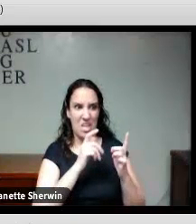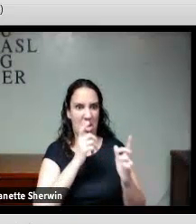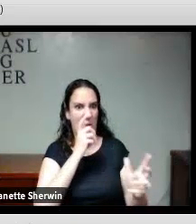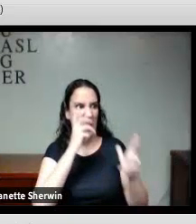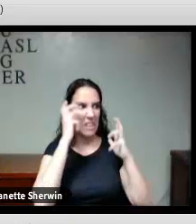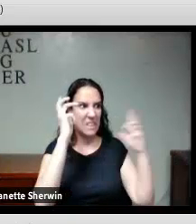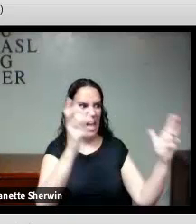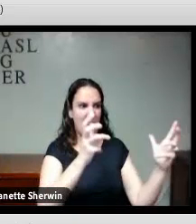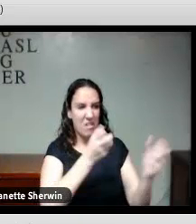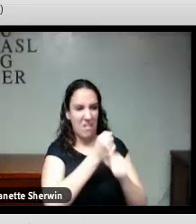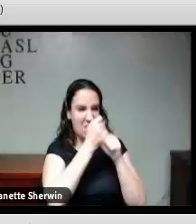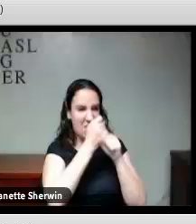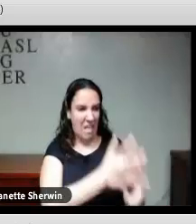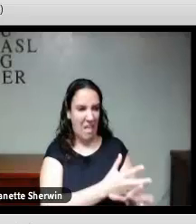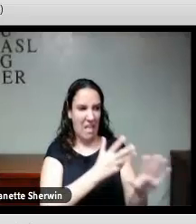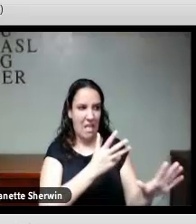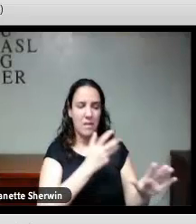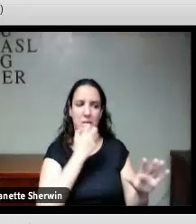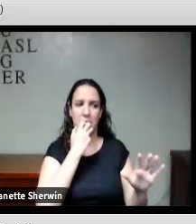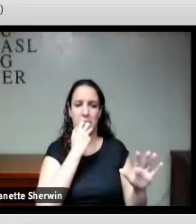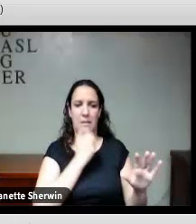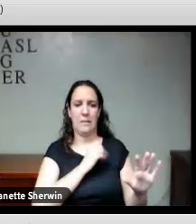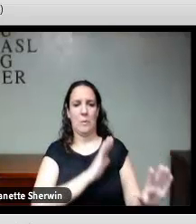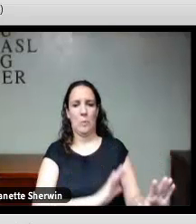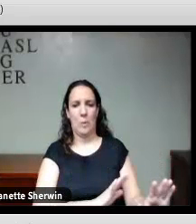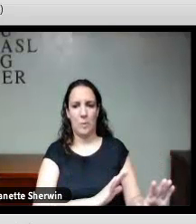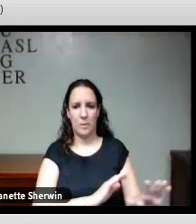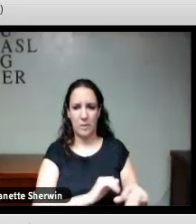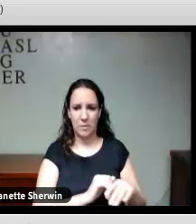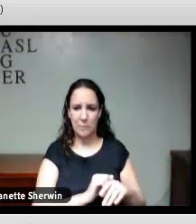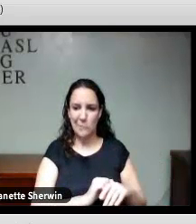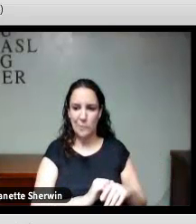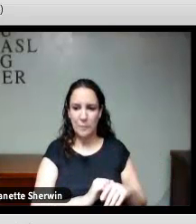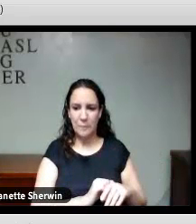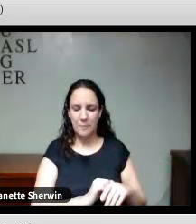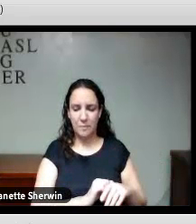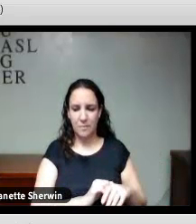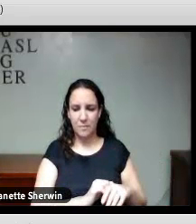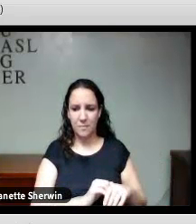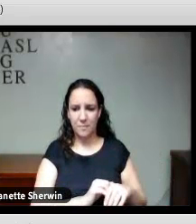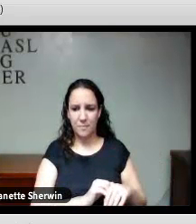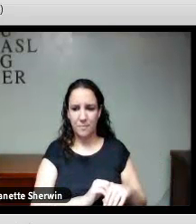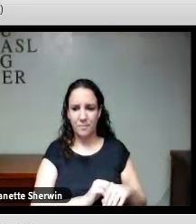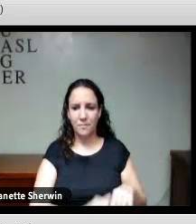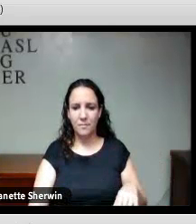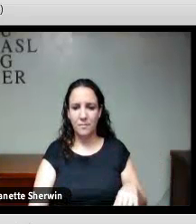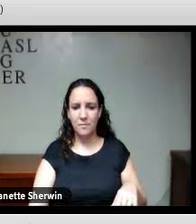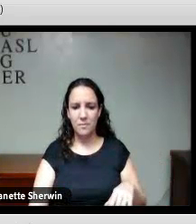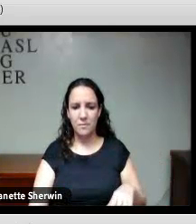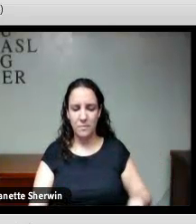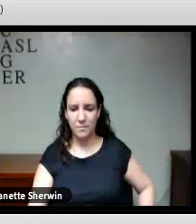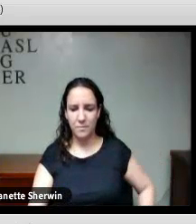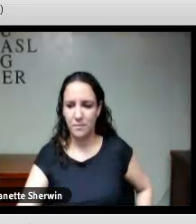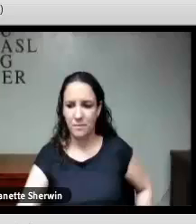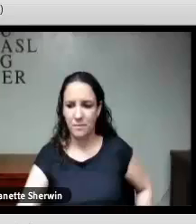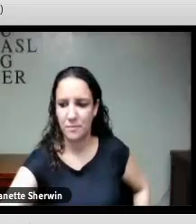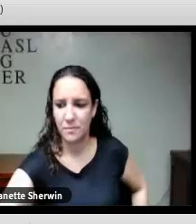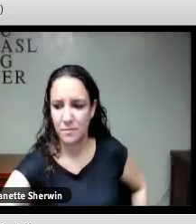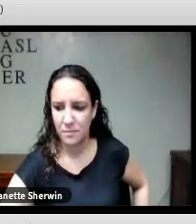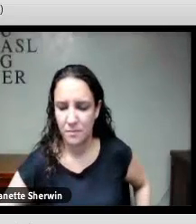and I really appreciate your calm attitude because it makes my job more pleasant in trying to help you get what you need.